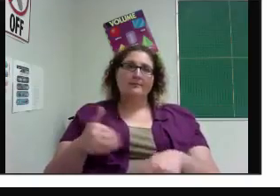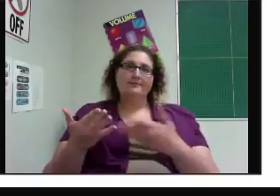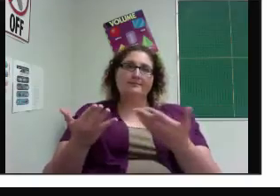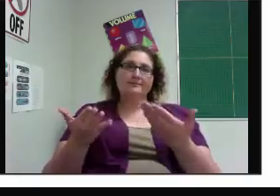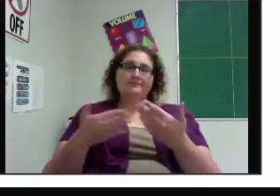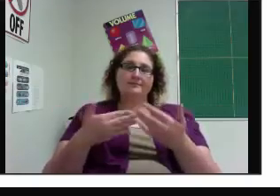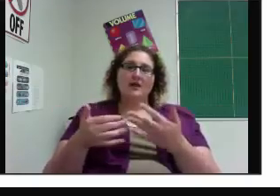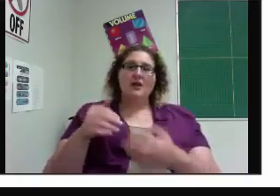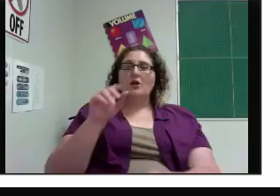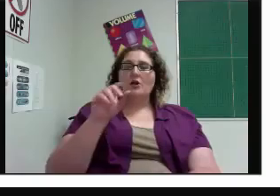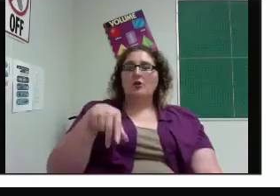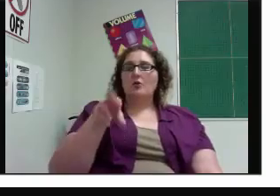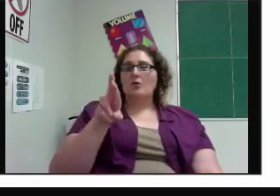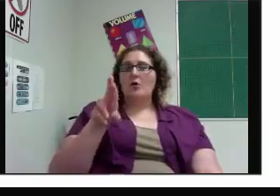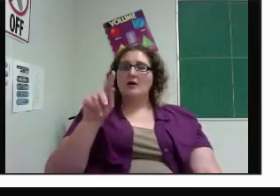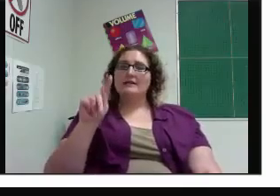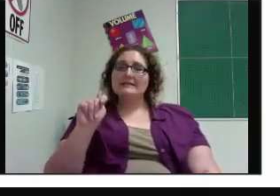QRS,